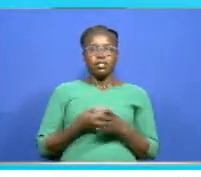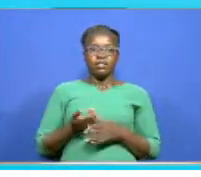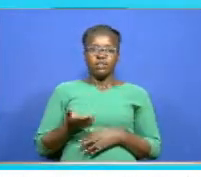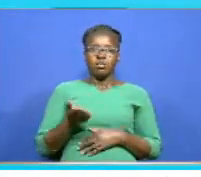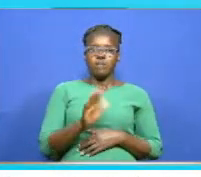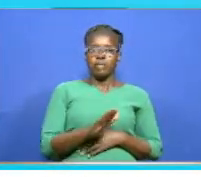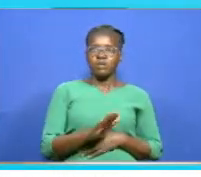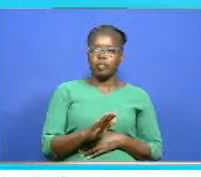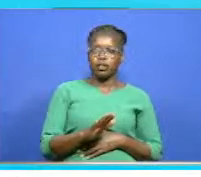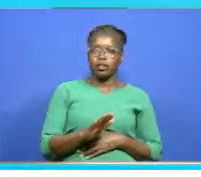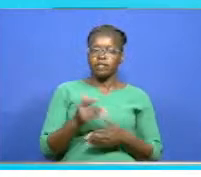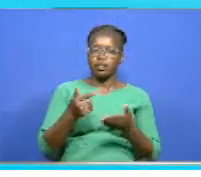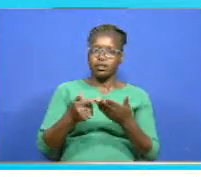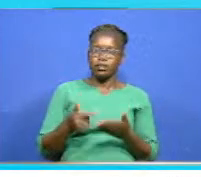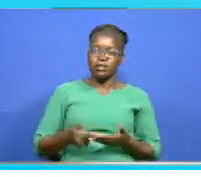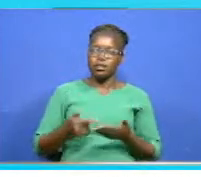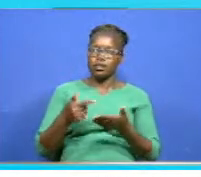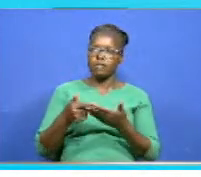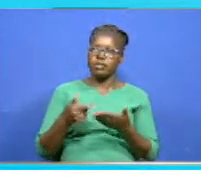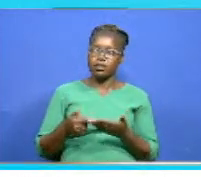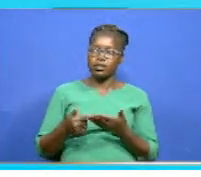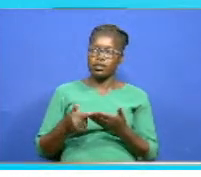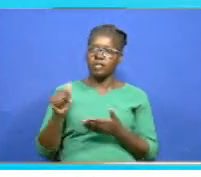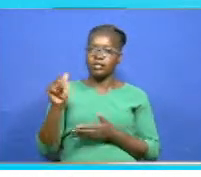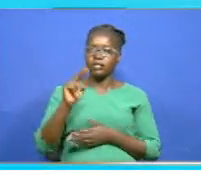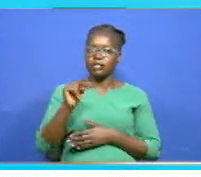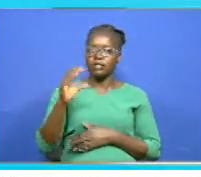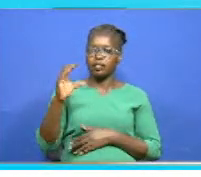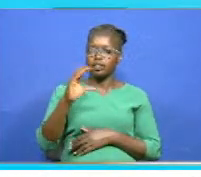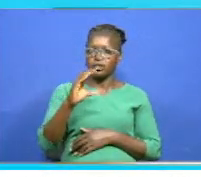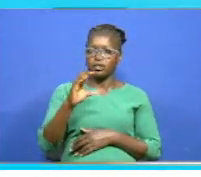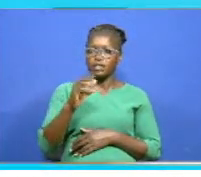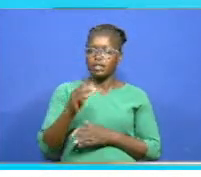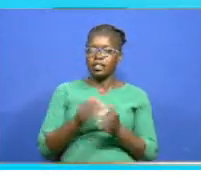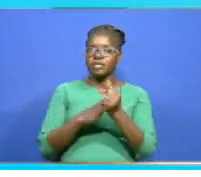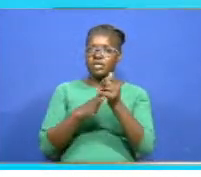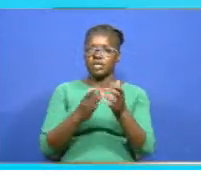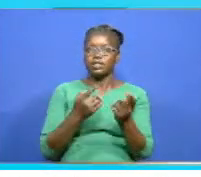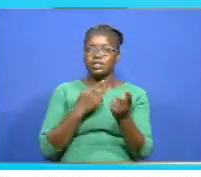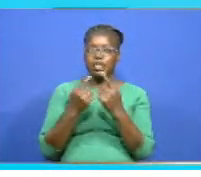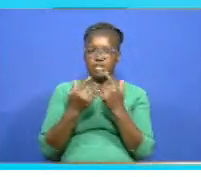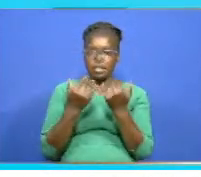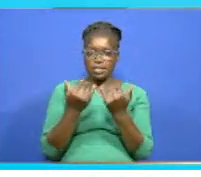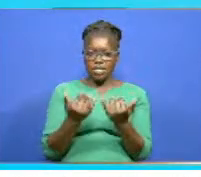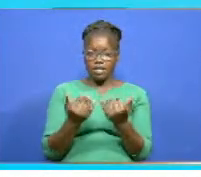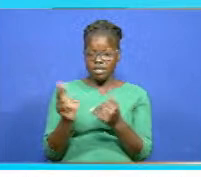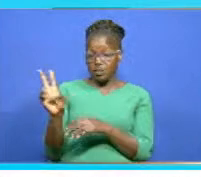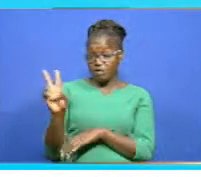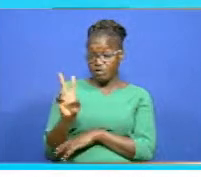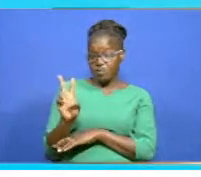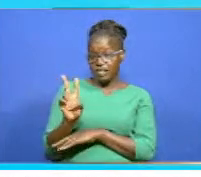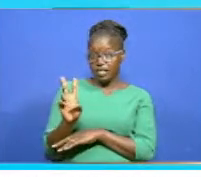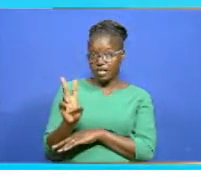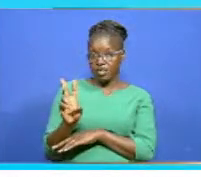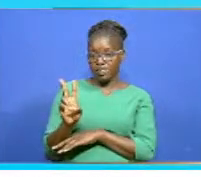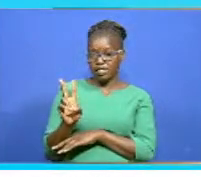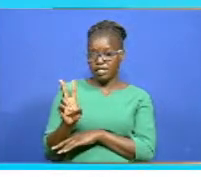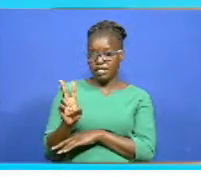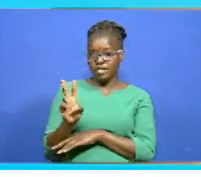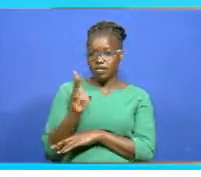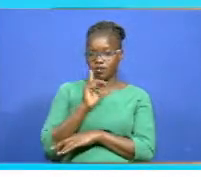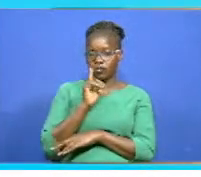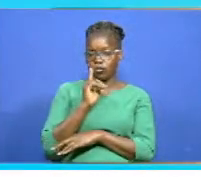back, we will be discussing what ANC leader has just talked about in Vihiga in regard to